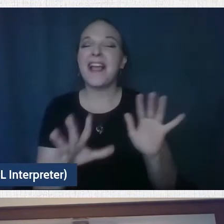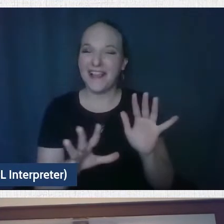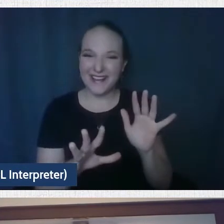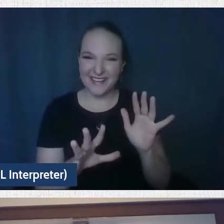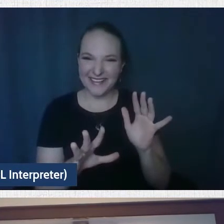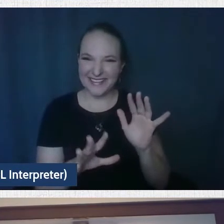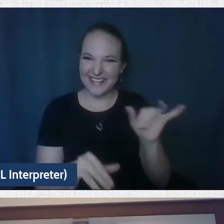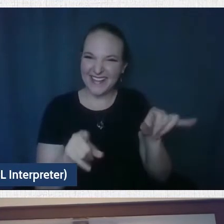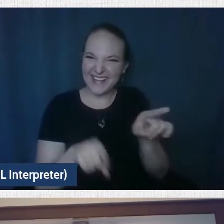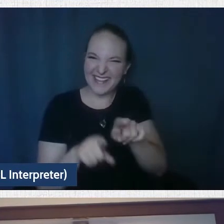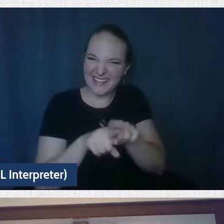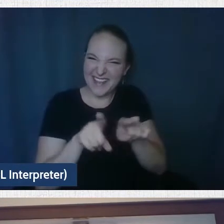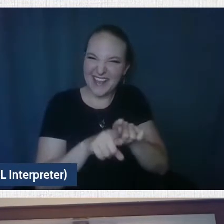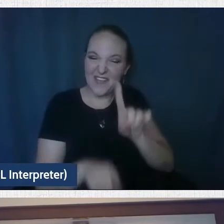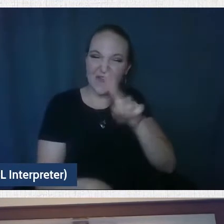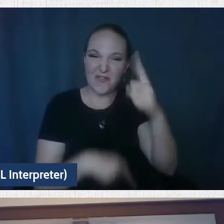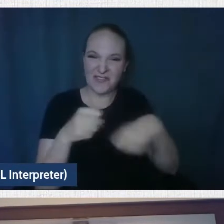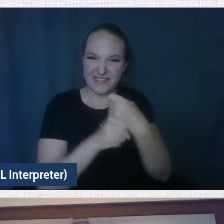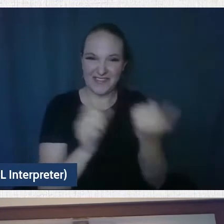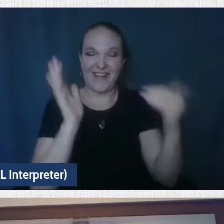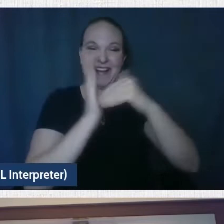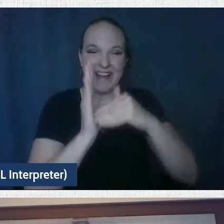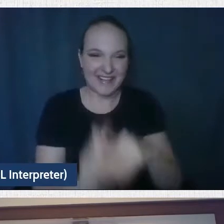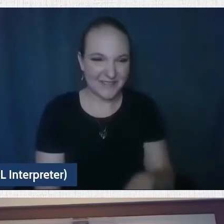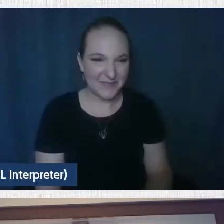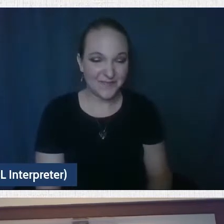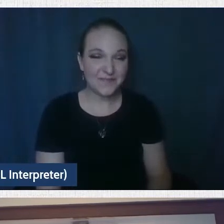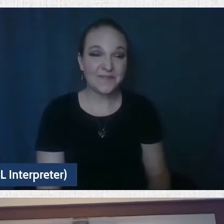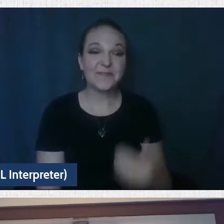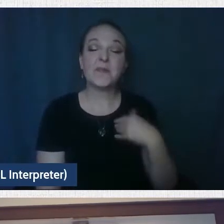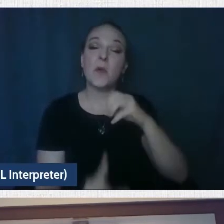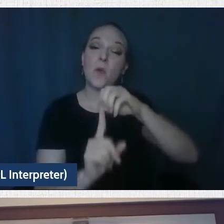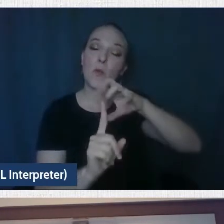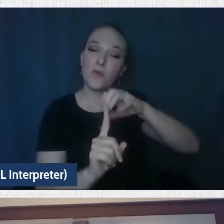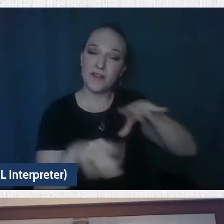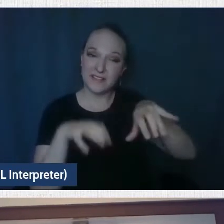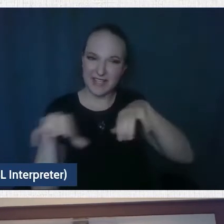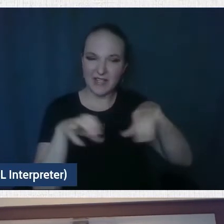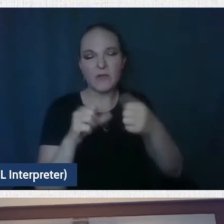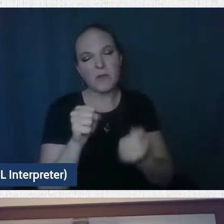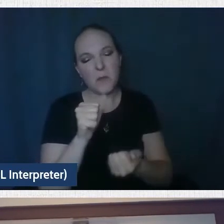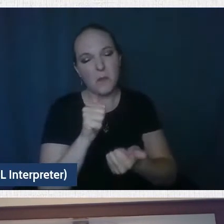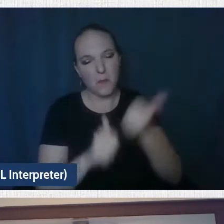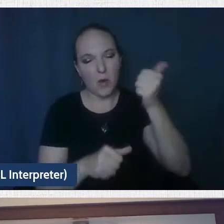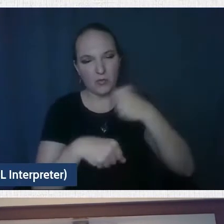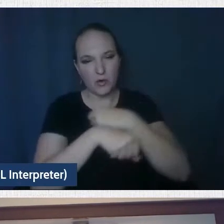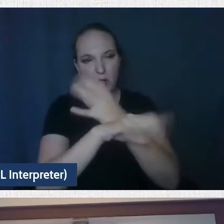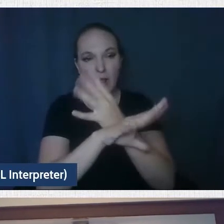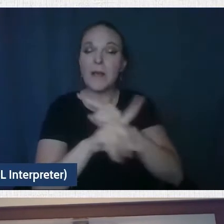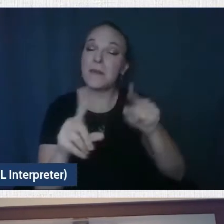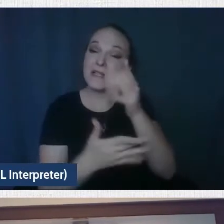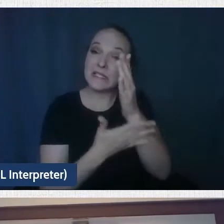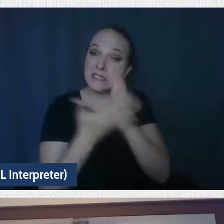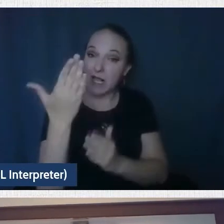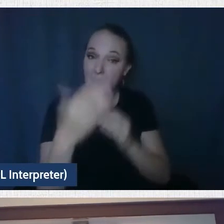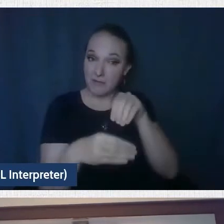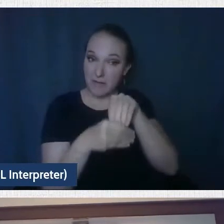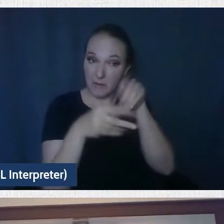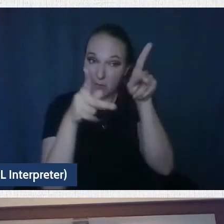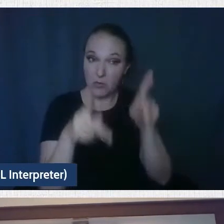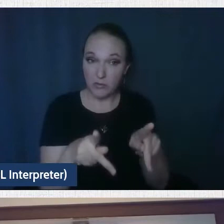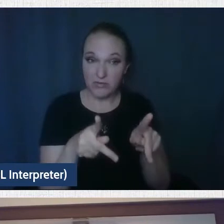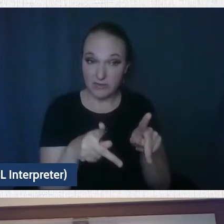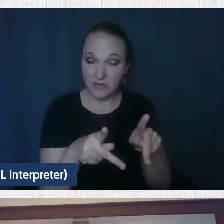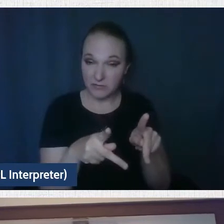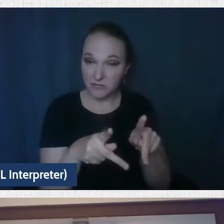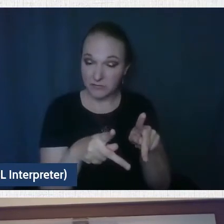able to have, although we did primarily the orientation activities this year were remote, we did have some orientation activities in